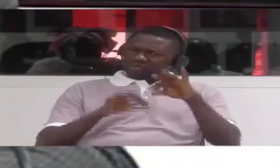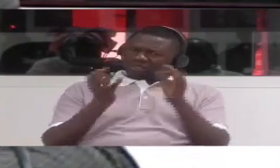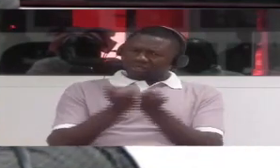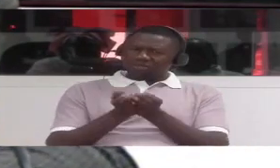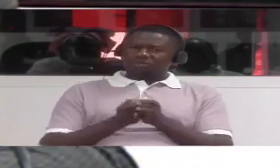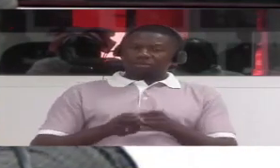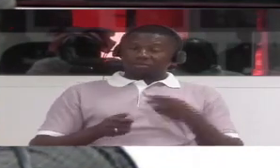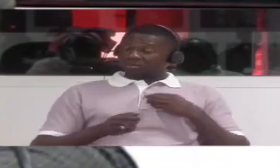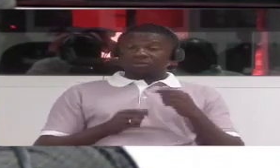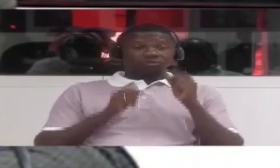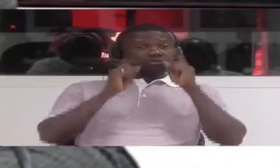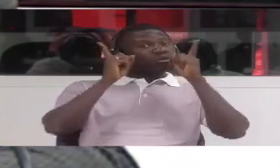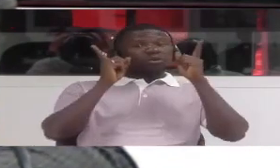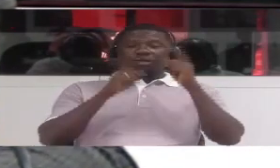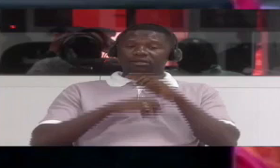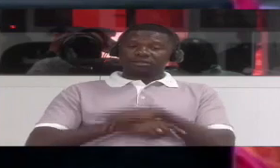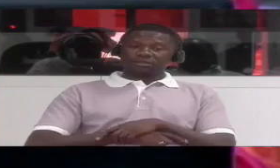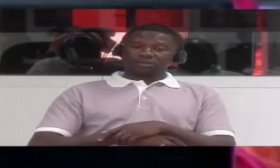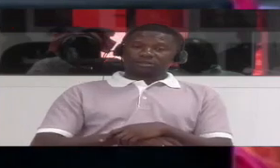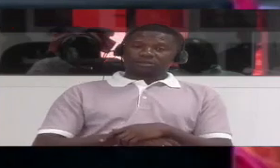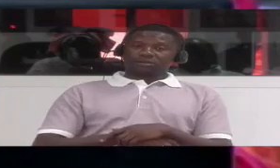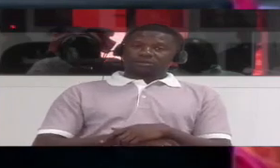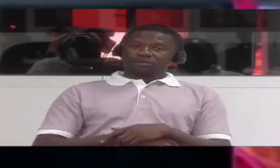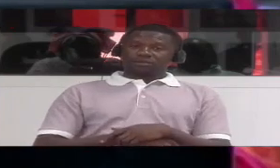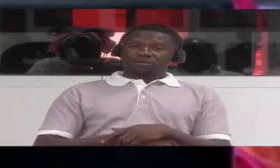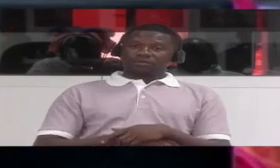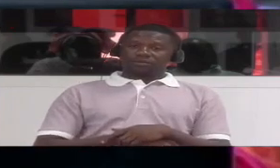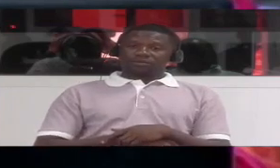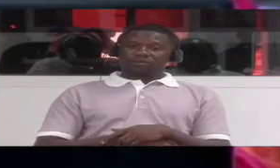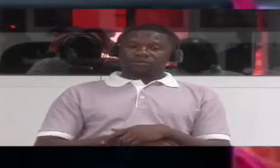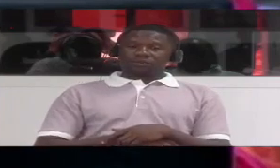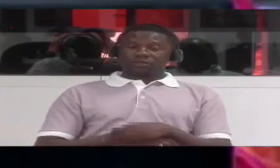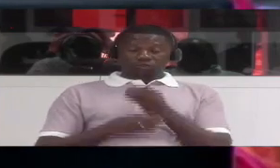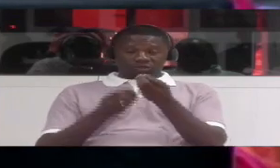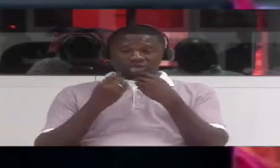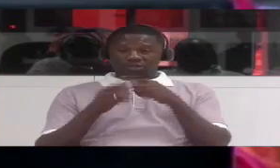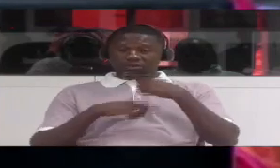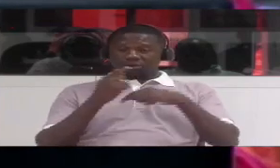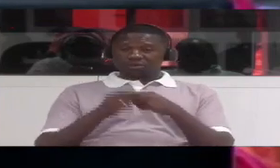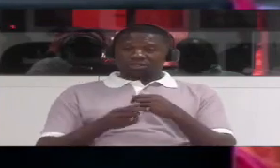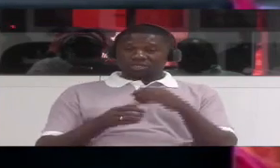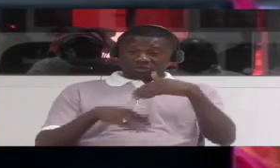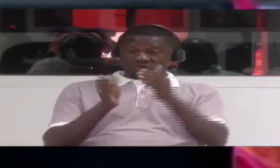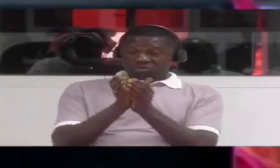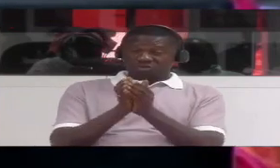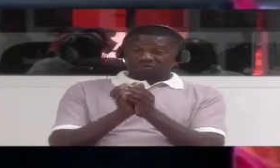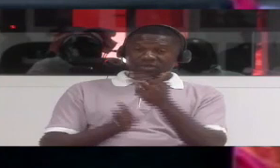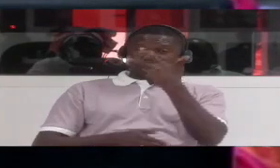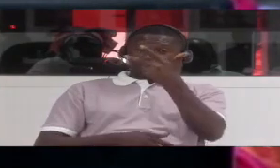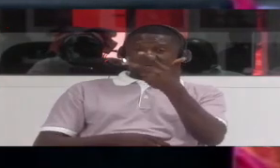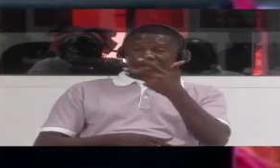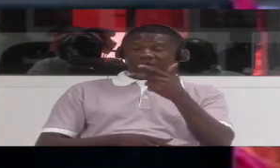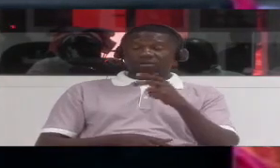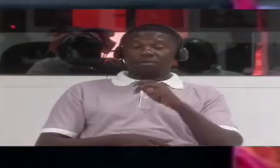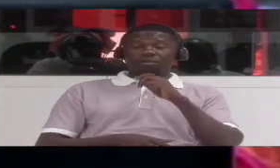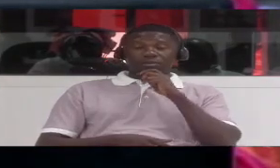I was completely surprised. You were telling us about the gang of eight men who were torturing you. Yeah.